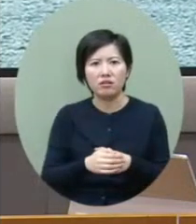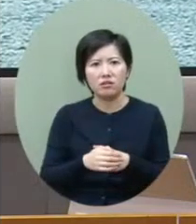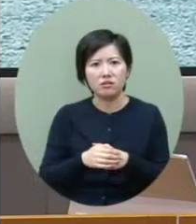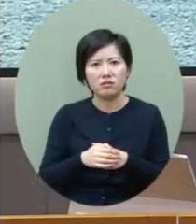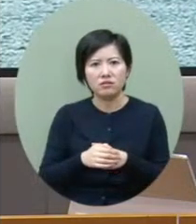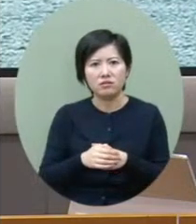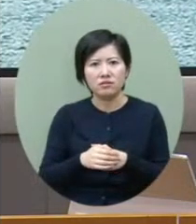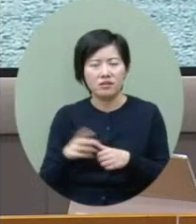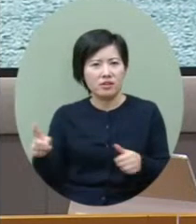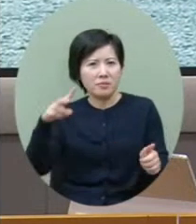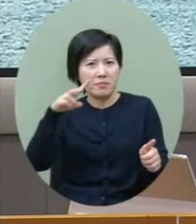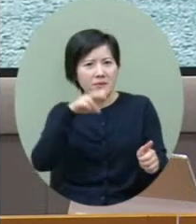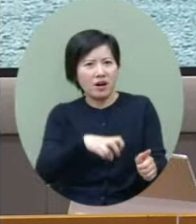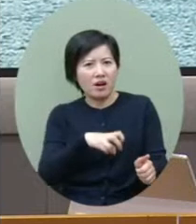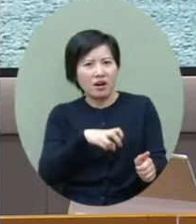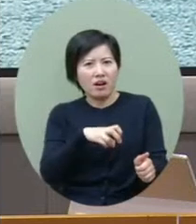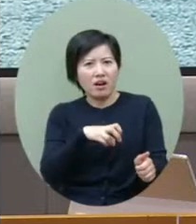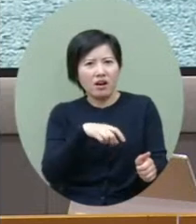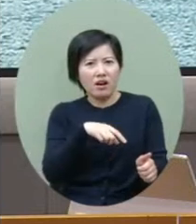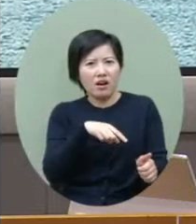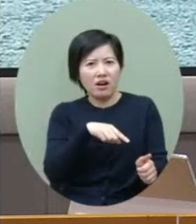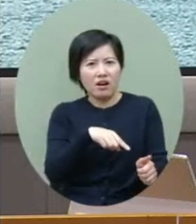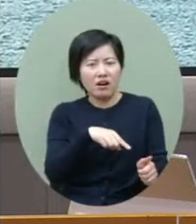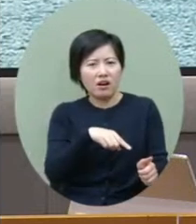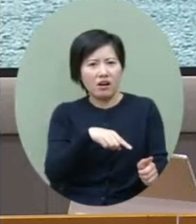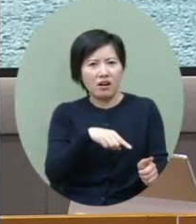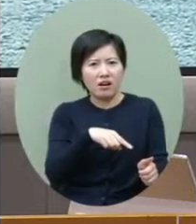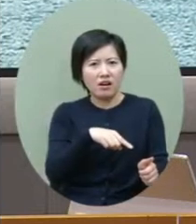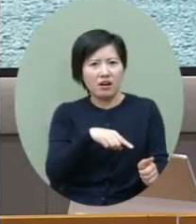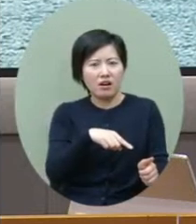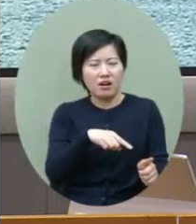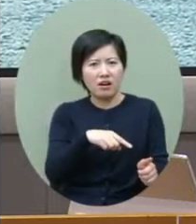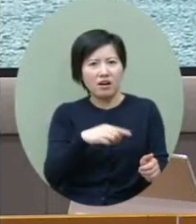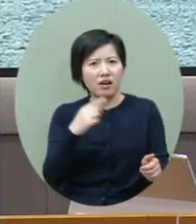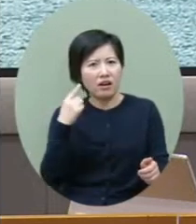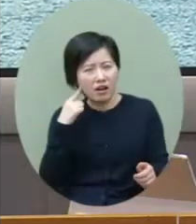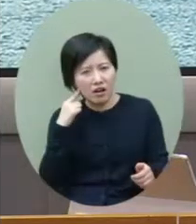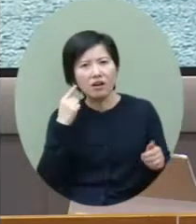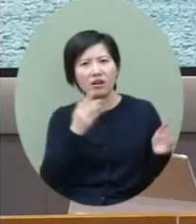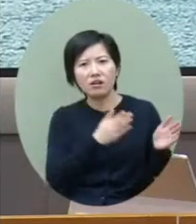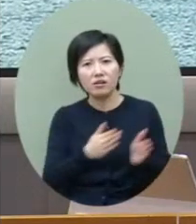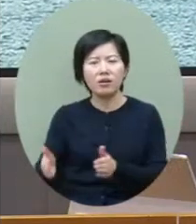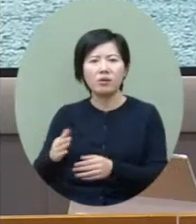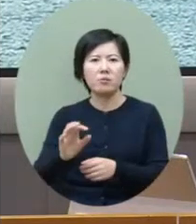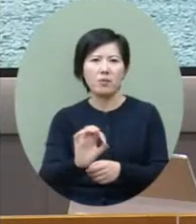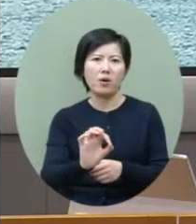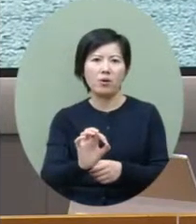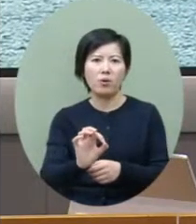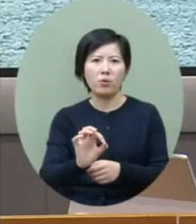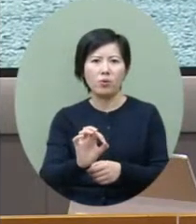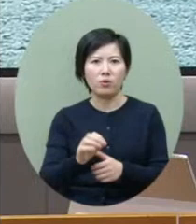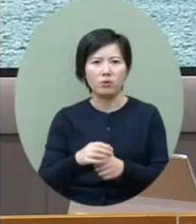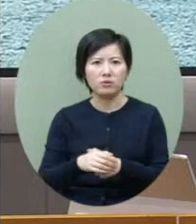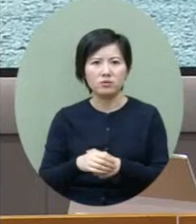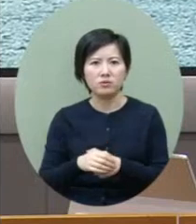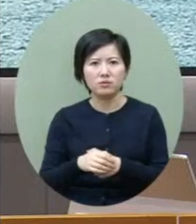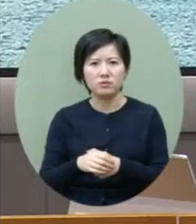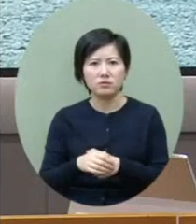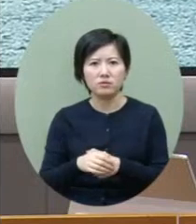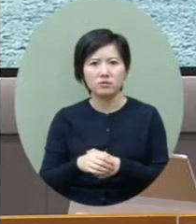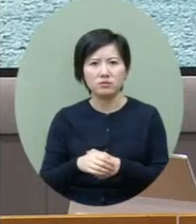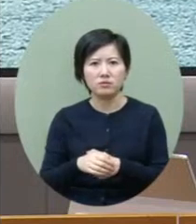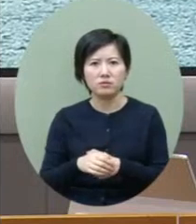their considerations on enforcement that some people did not heed the notice